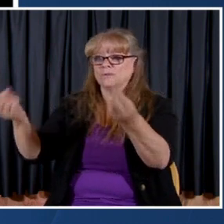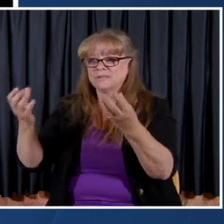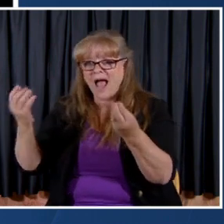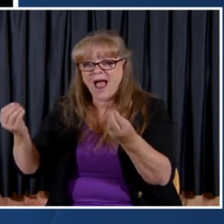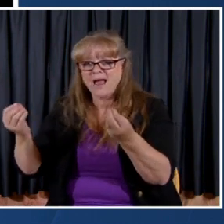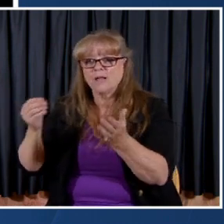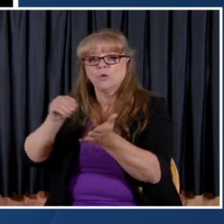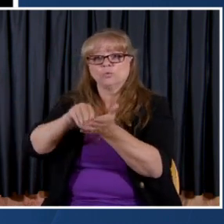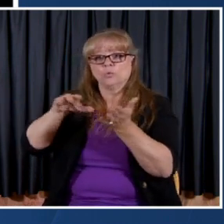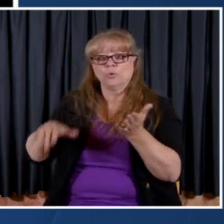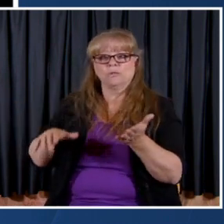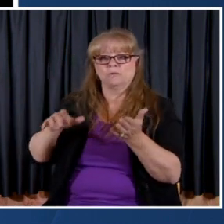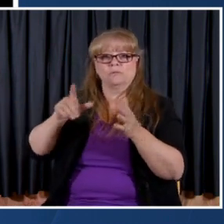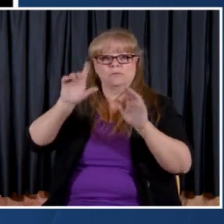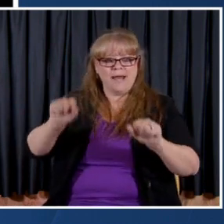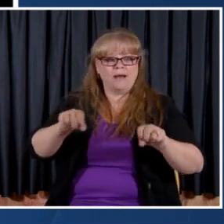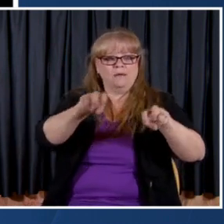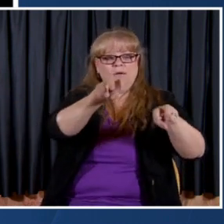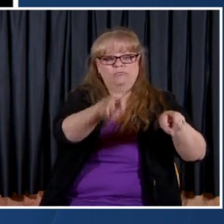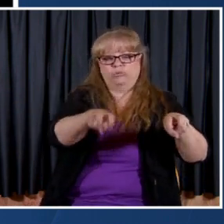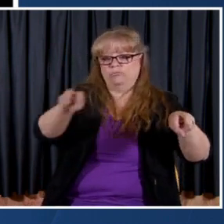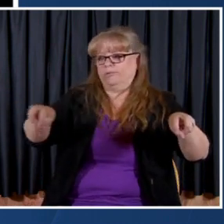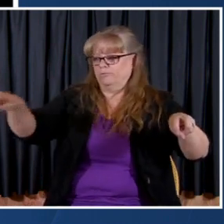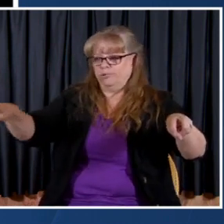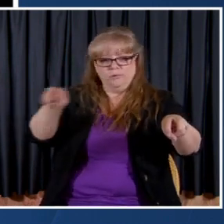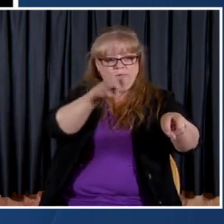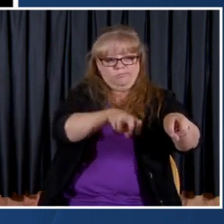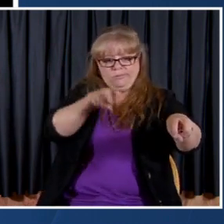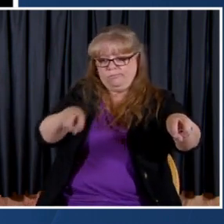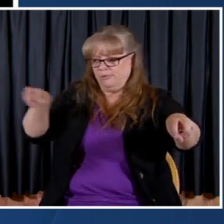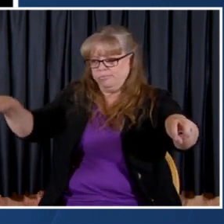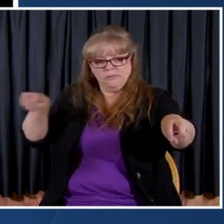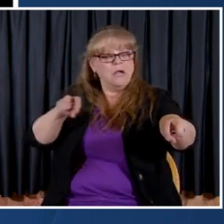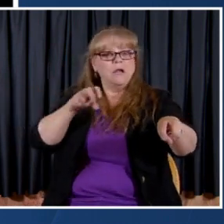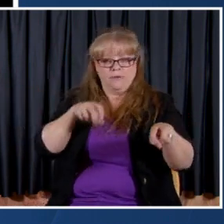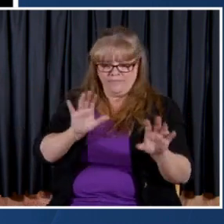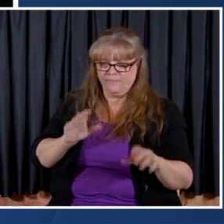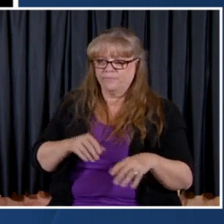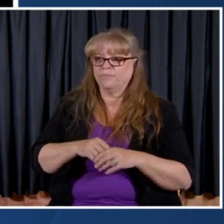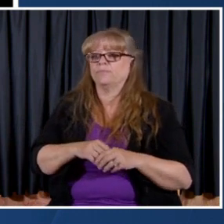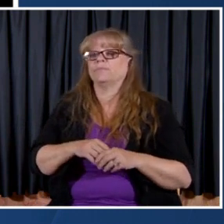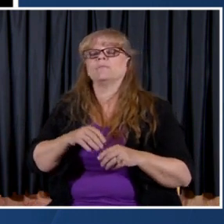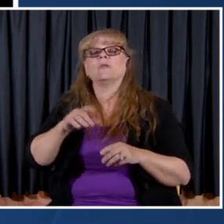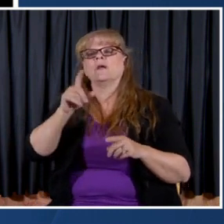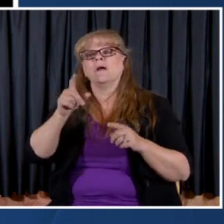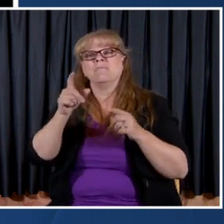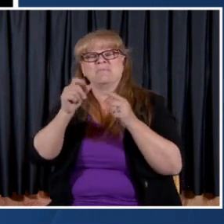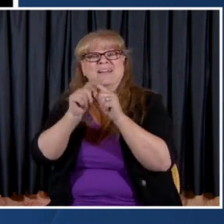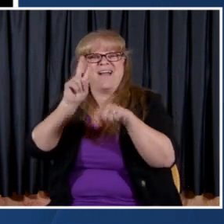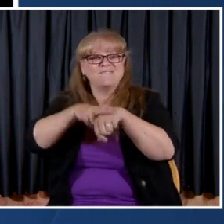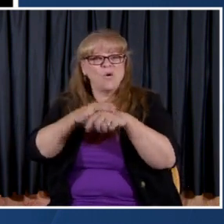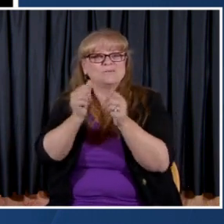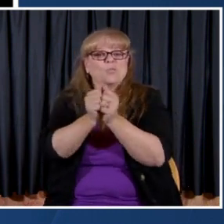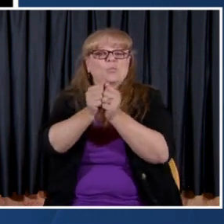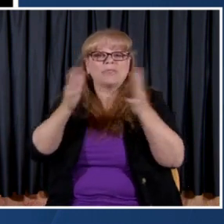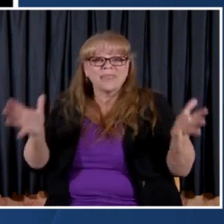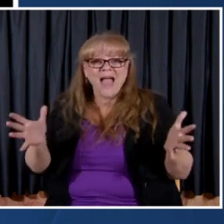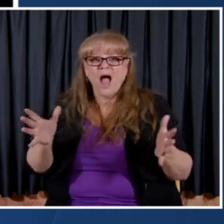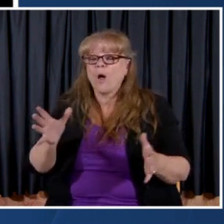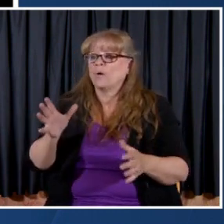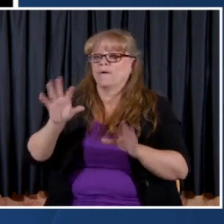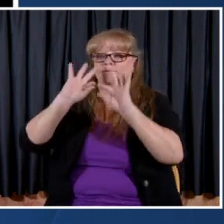our grandparents, our aunts and uncles being able to be there. But it will be broadcast for them. And the county health department is working with the state